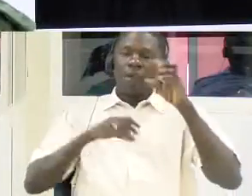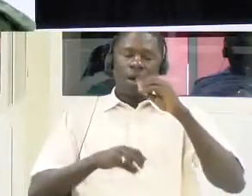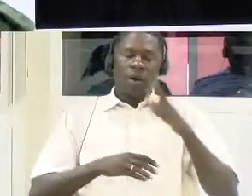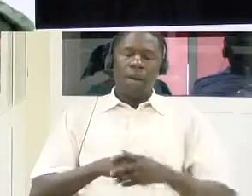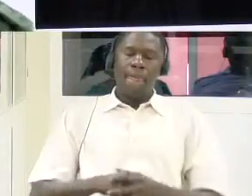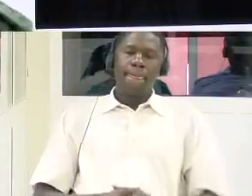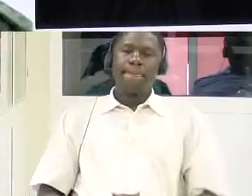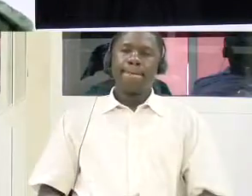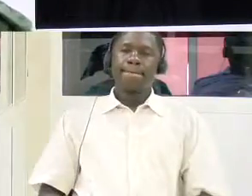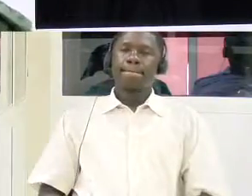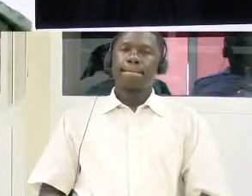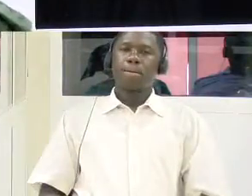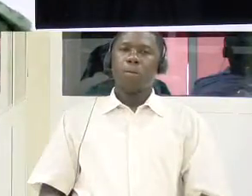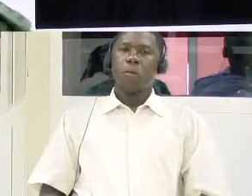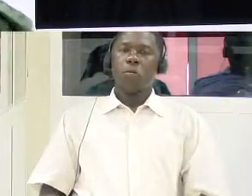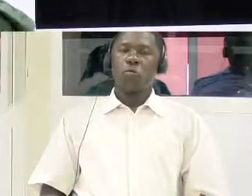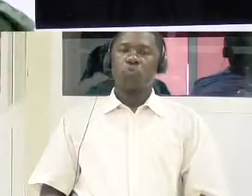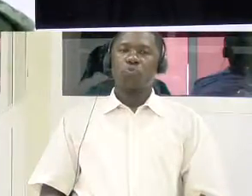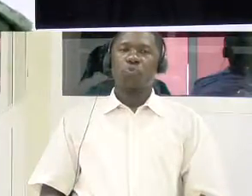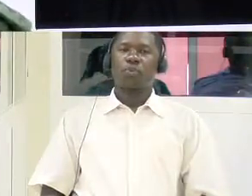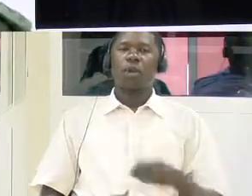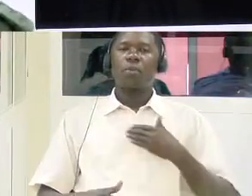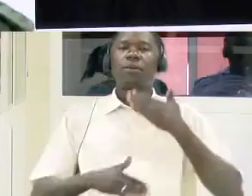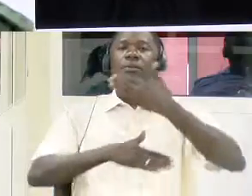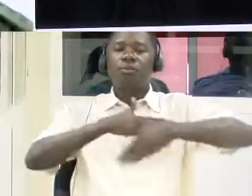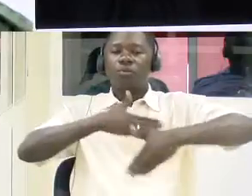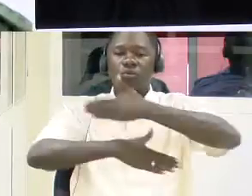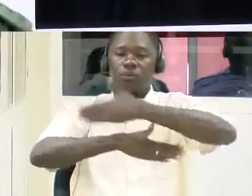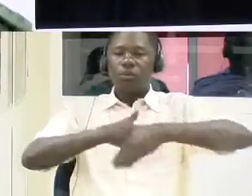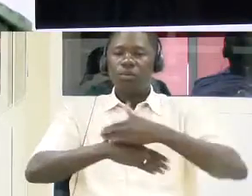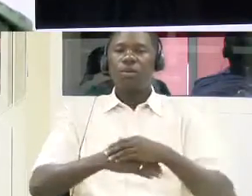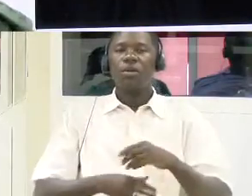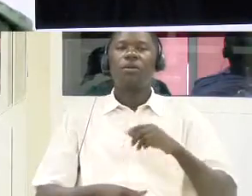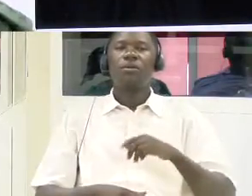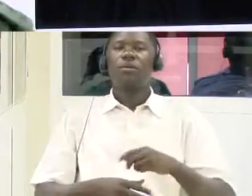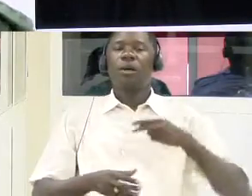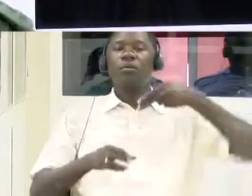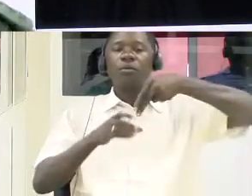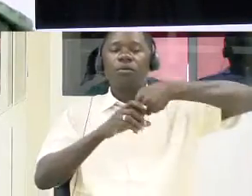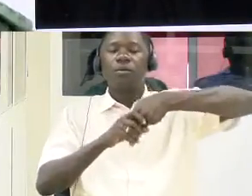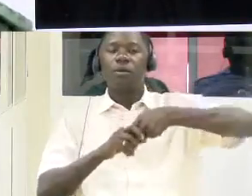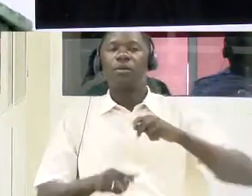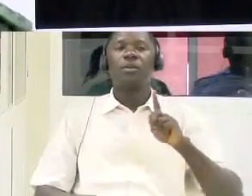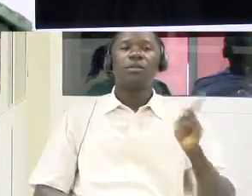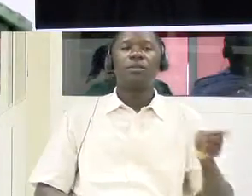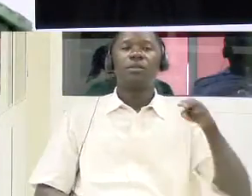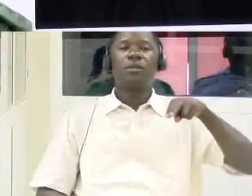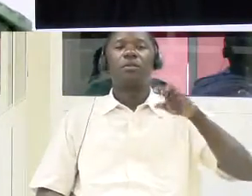boundary with Yundum was the GNPC petrol station in Abuko. I had also established a fighting position there.